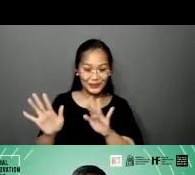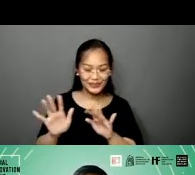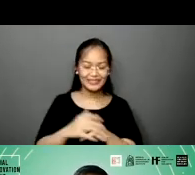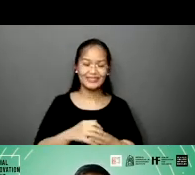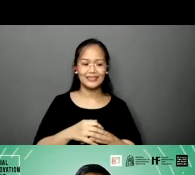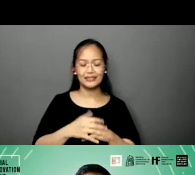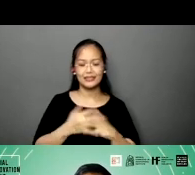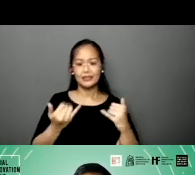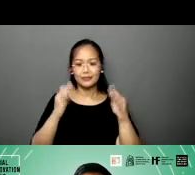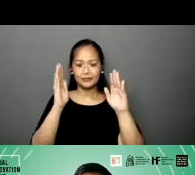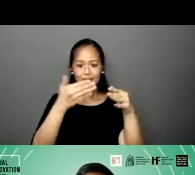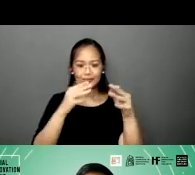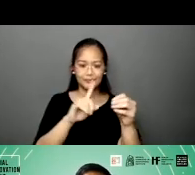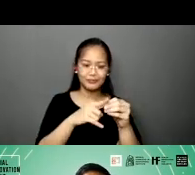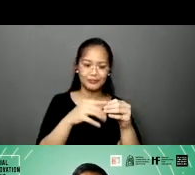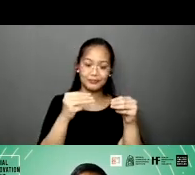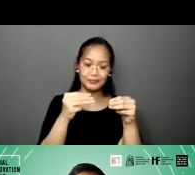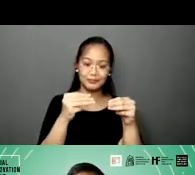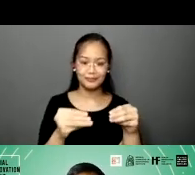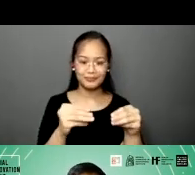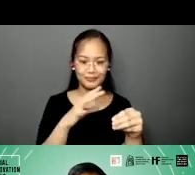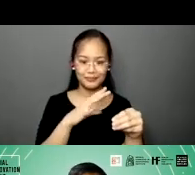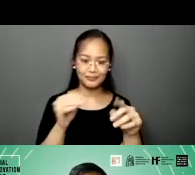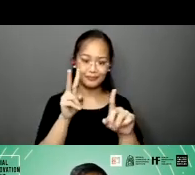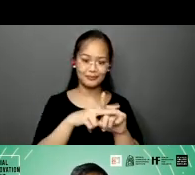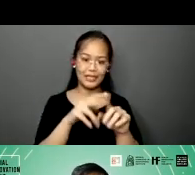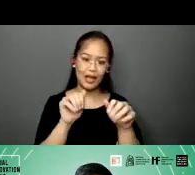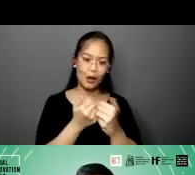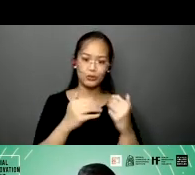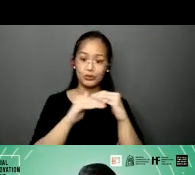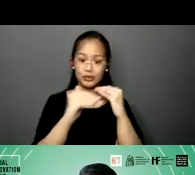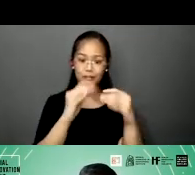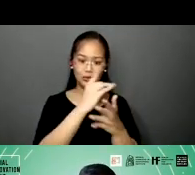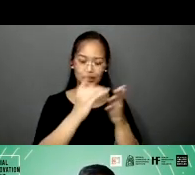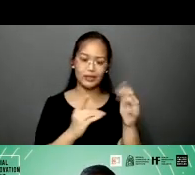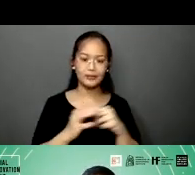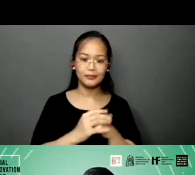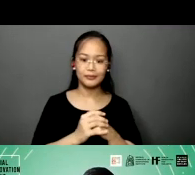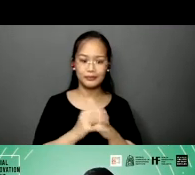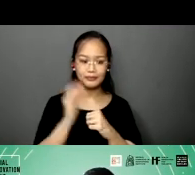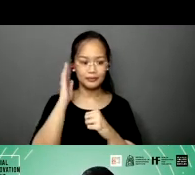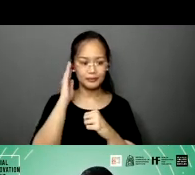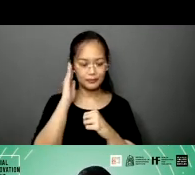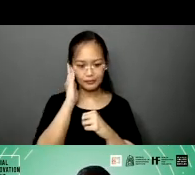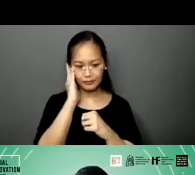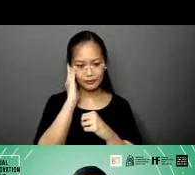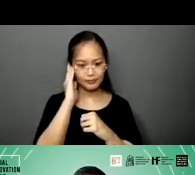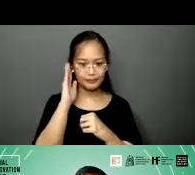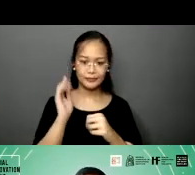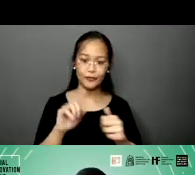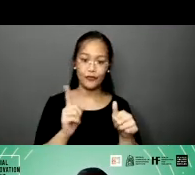on methods and applications of applying sustainable design. So first is, again, let's recap very